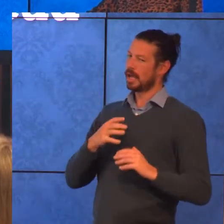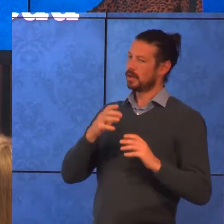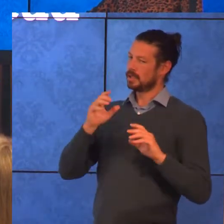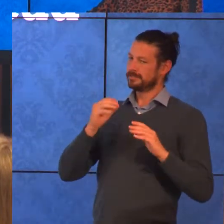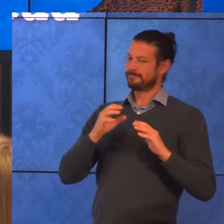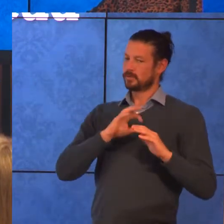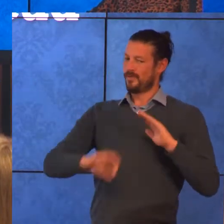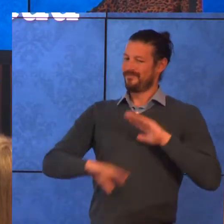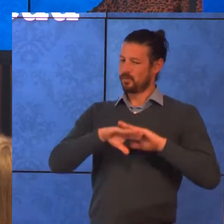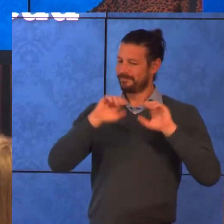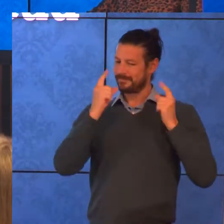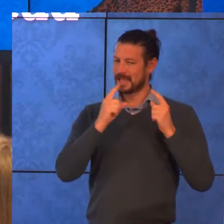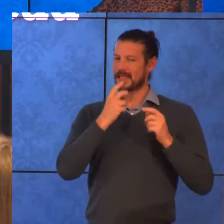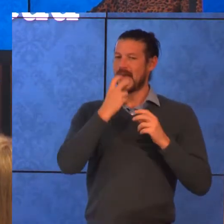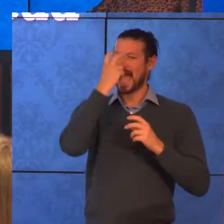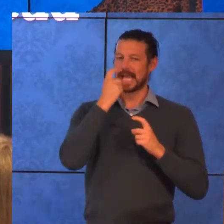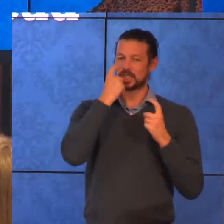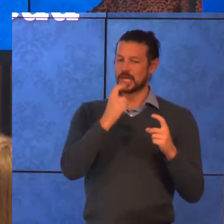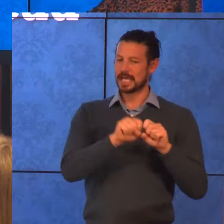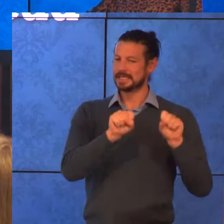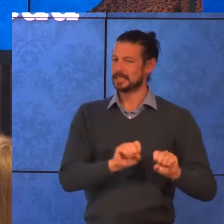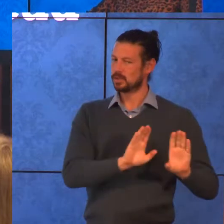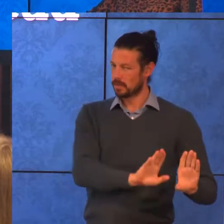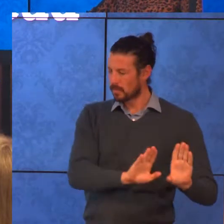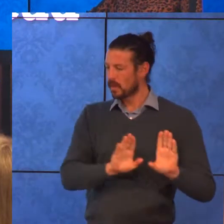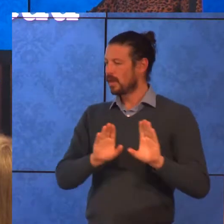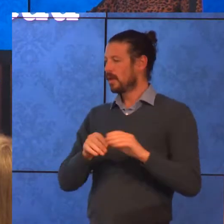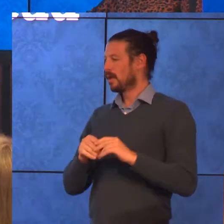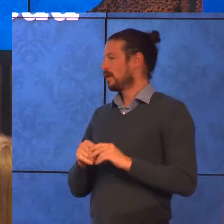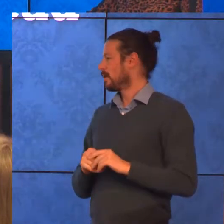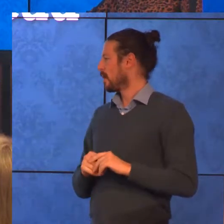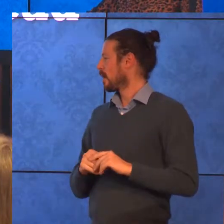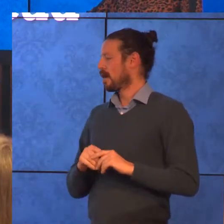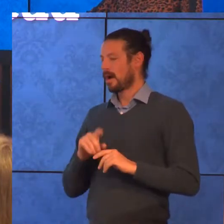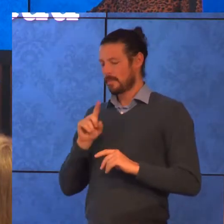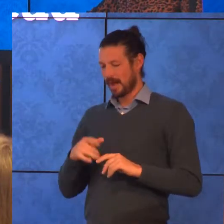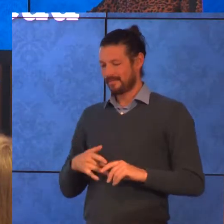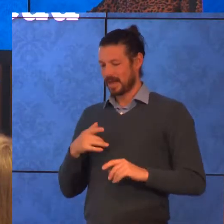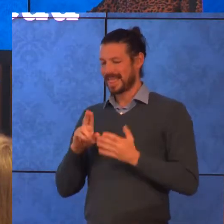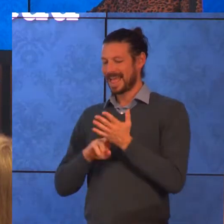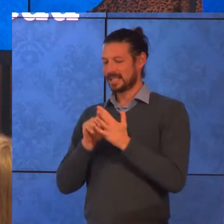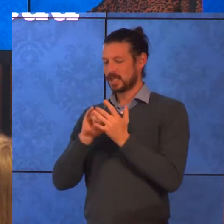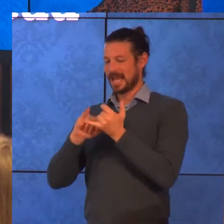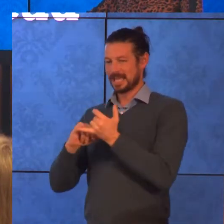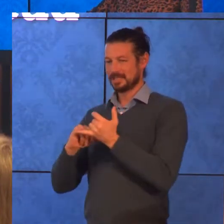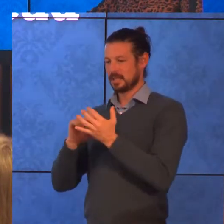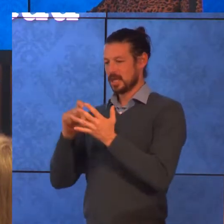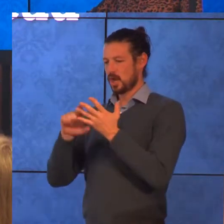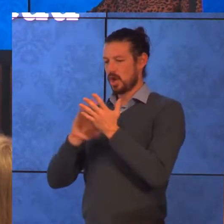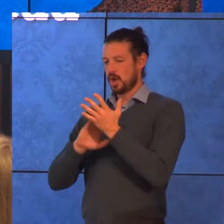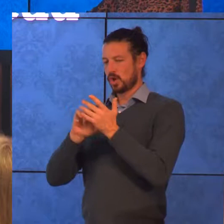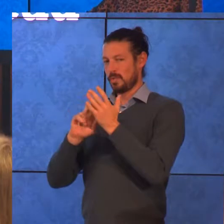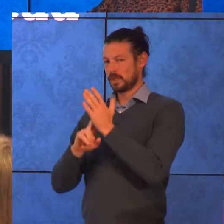care system, but I think generally the view is that the powers that the NDIS Commission have been